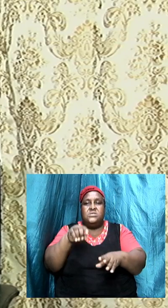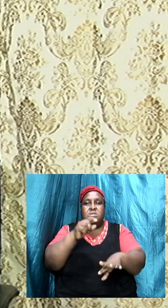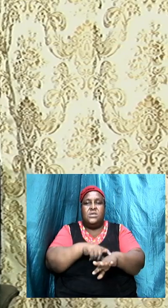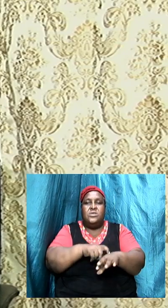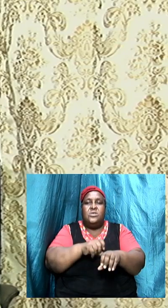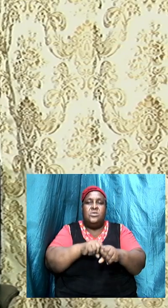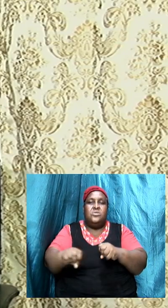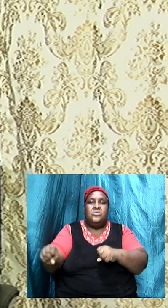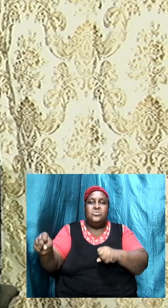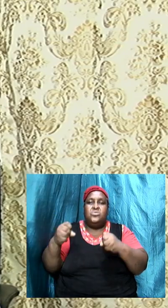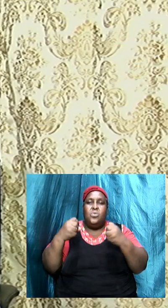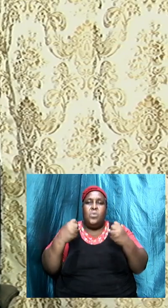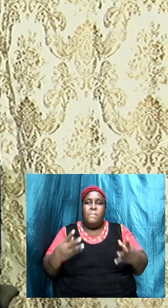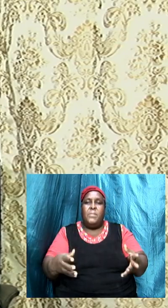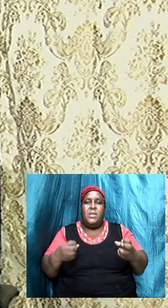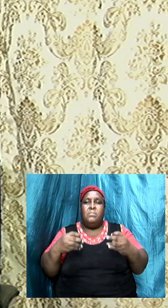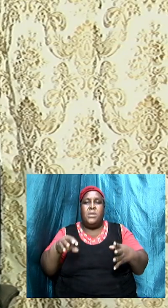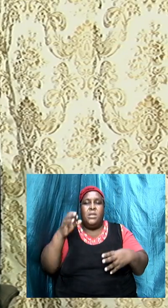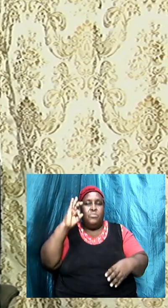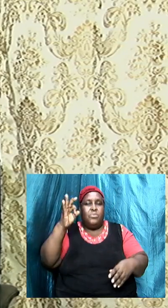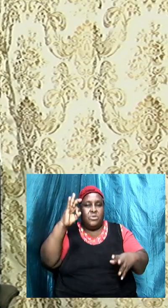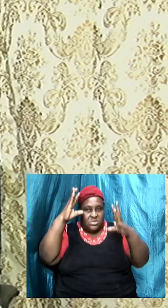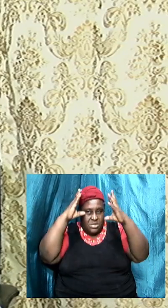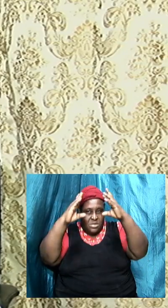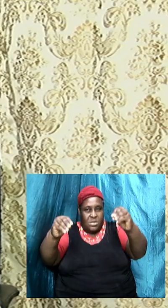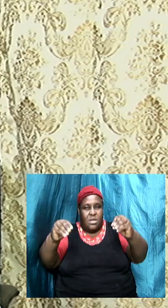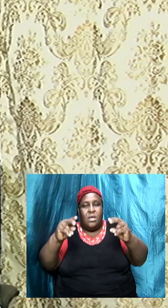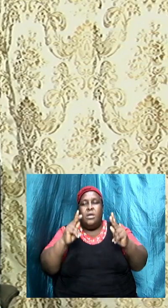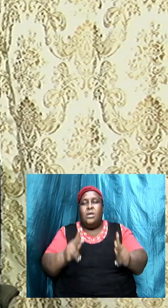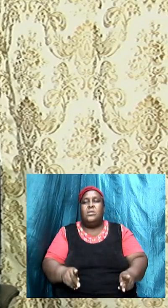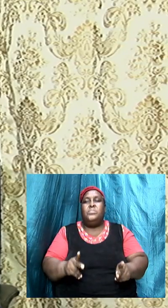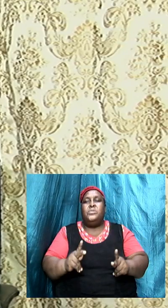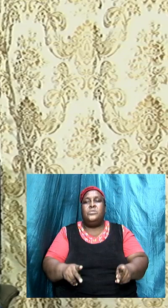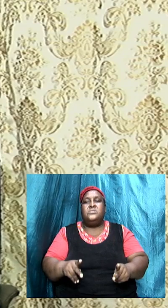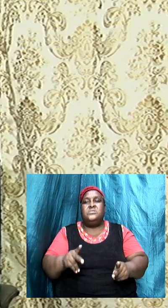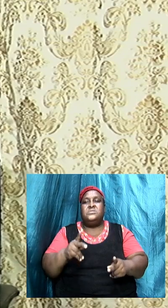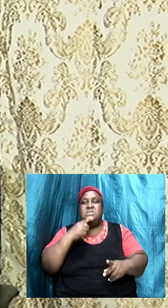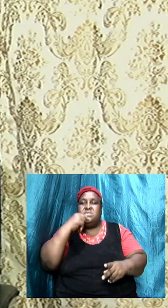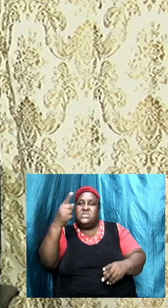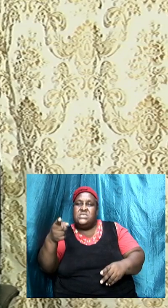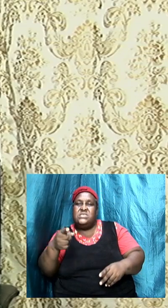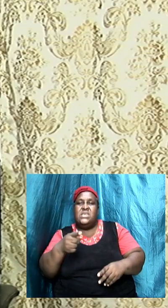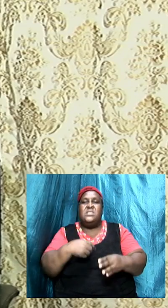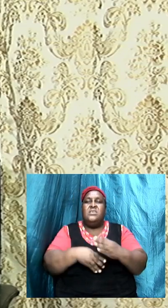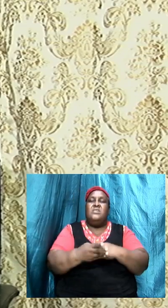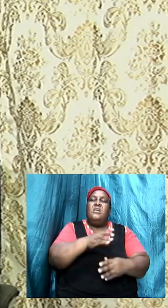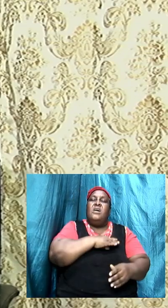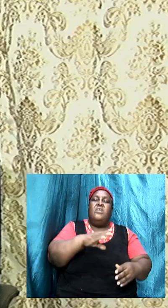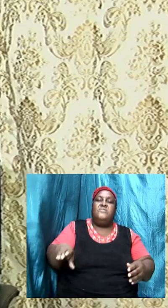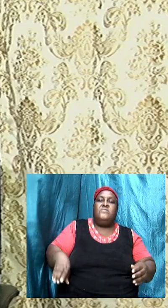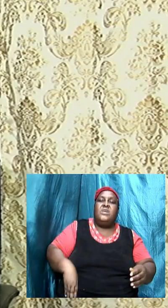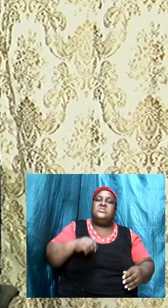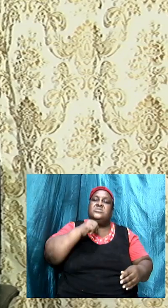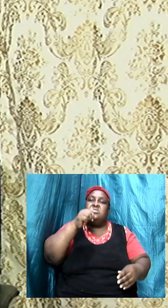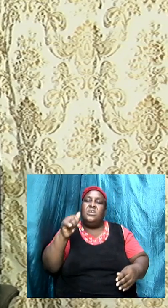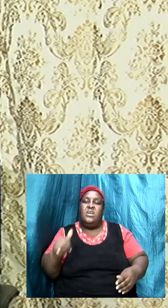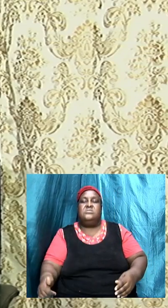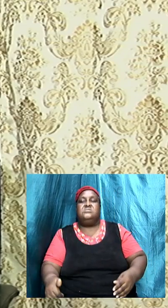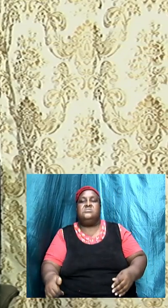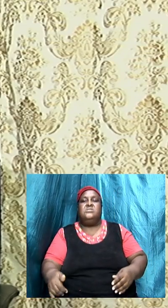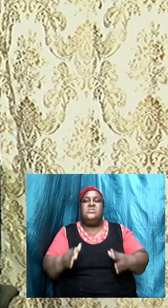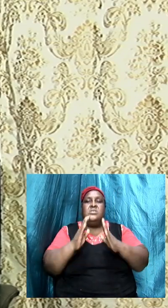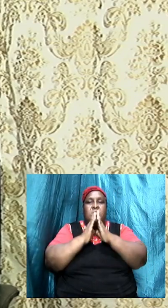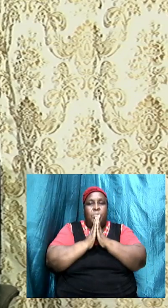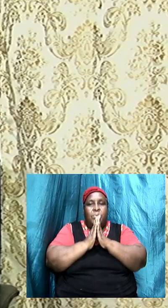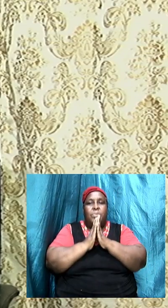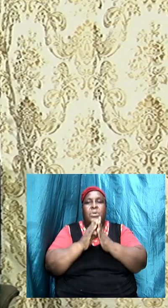so much preachers and teachers, God, and persons who are saying that they are of Christ and they are not. We pray, oh God,